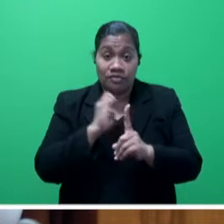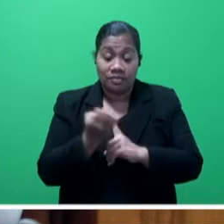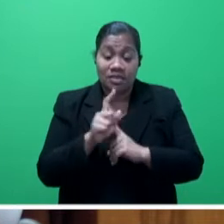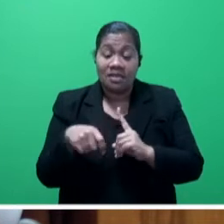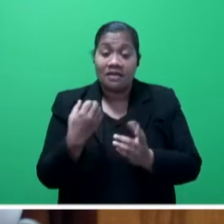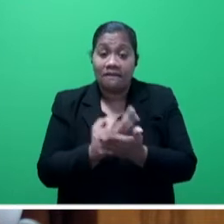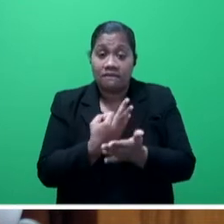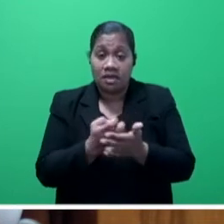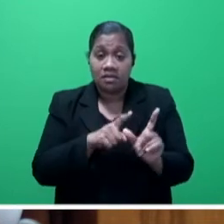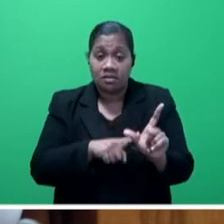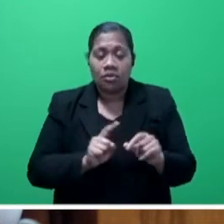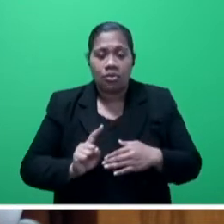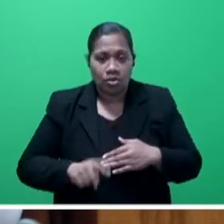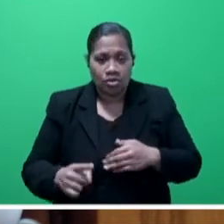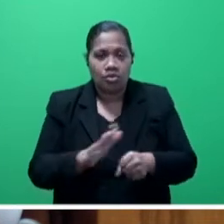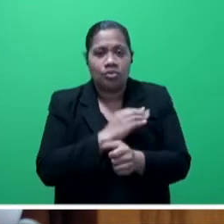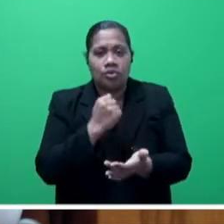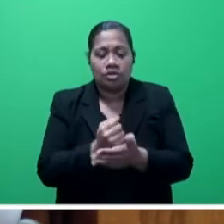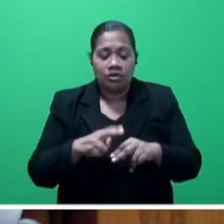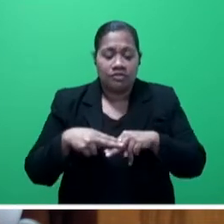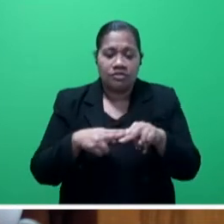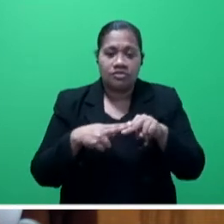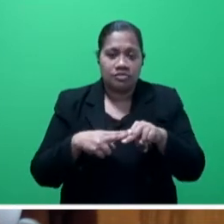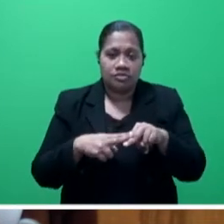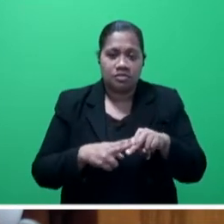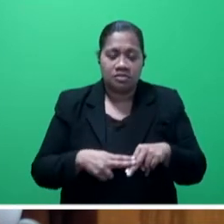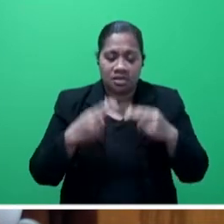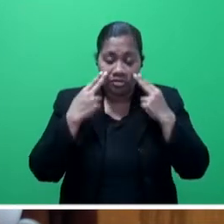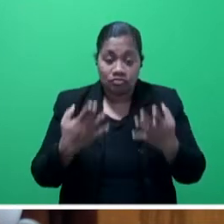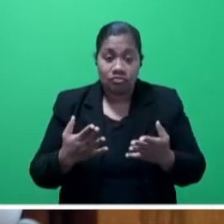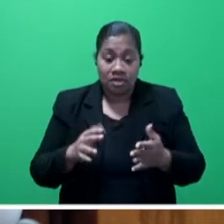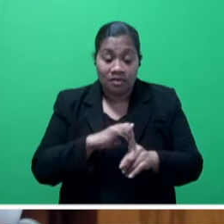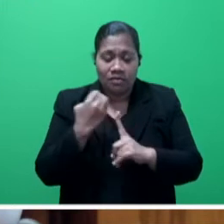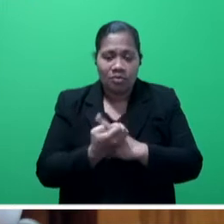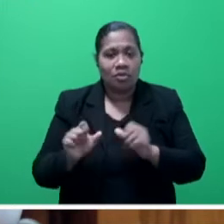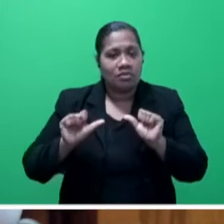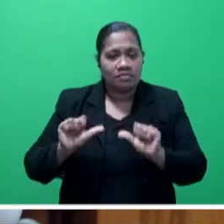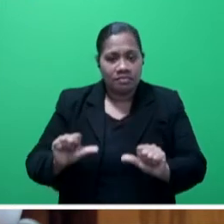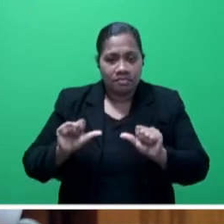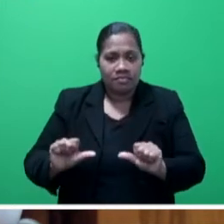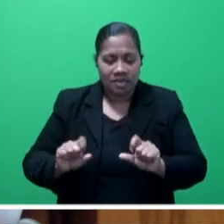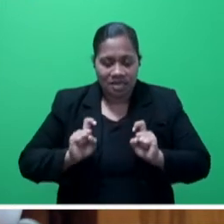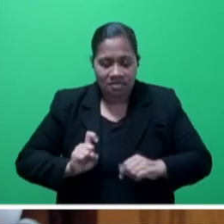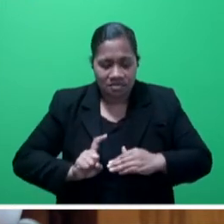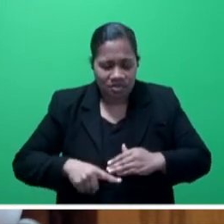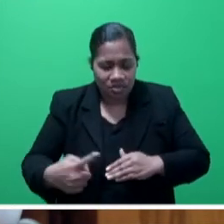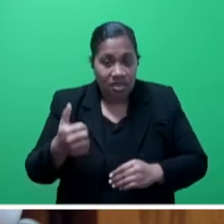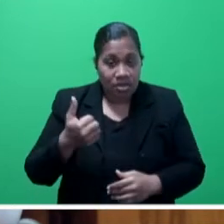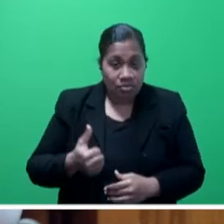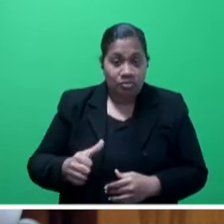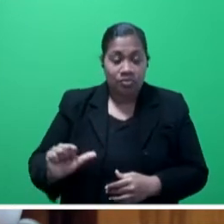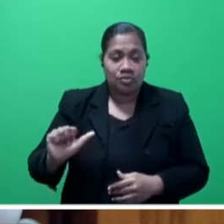financial year will continue to ensure that Fiji's natural environment is protected, resources are sustainably utilized,